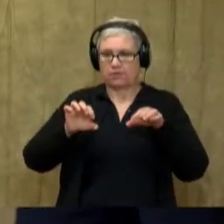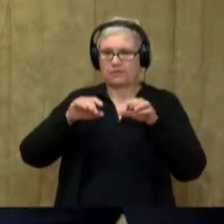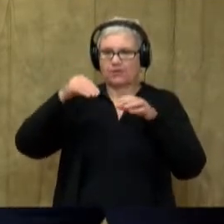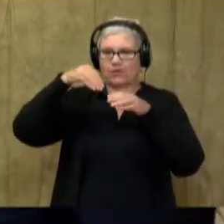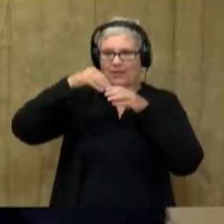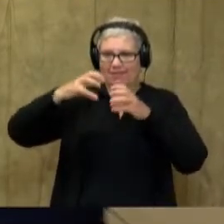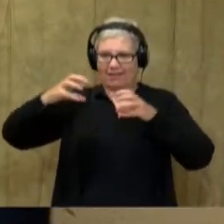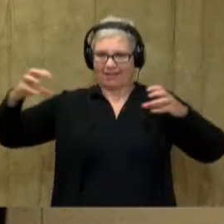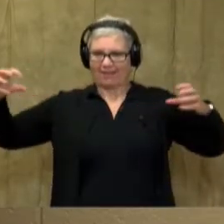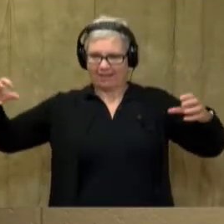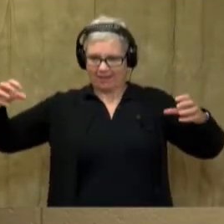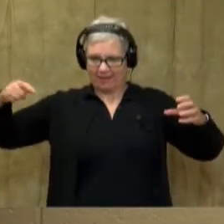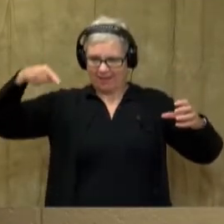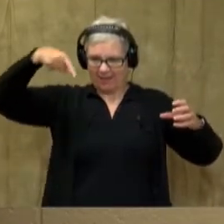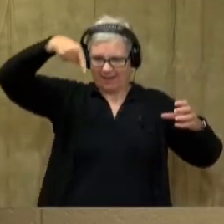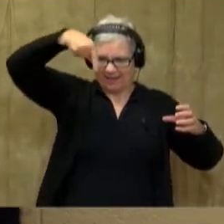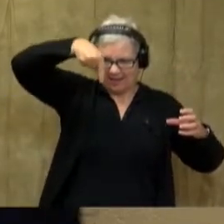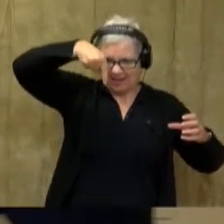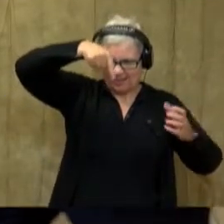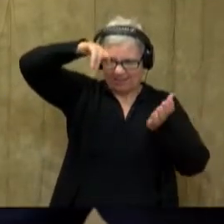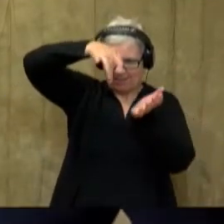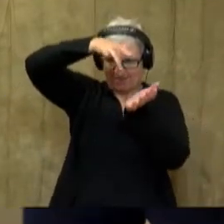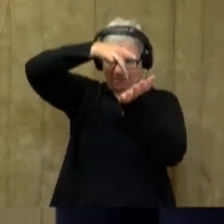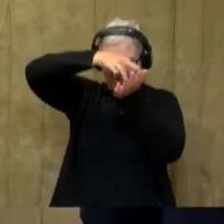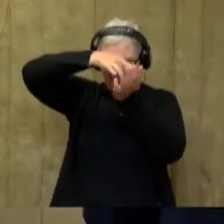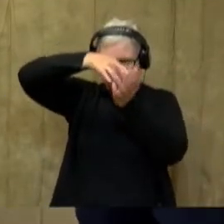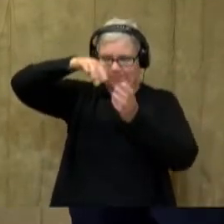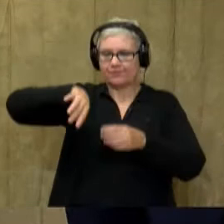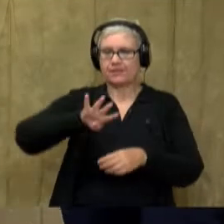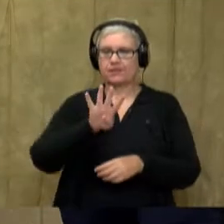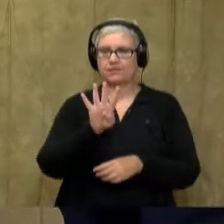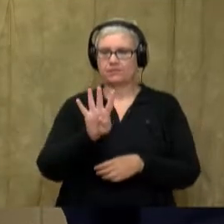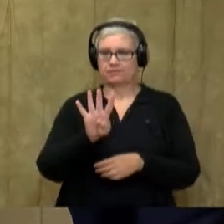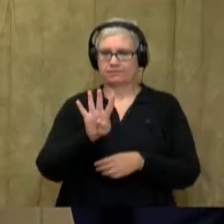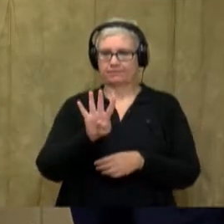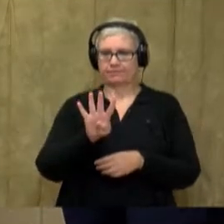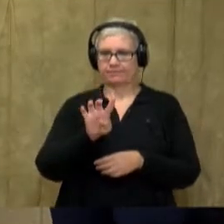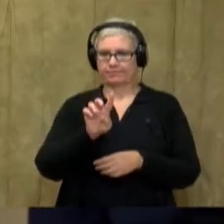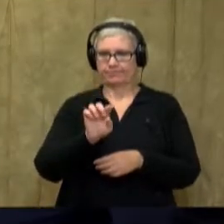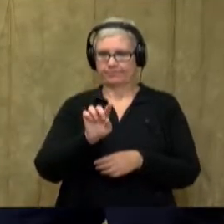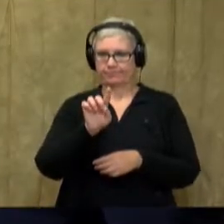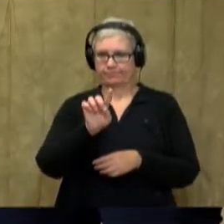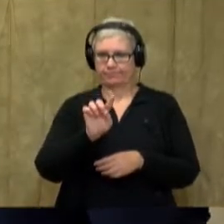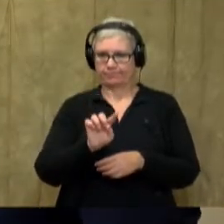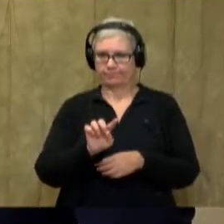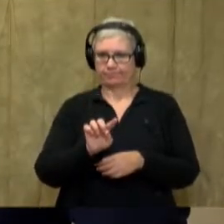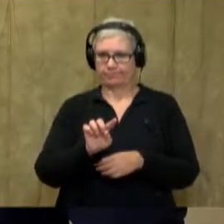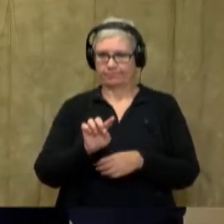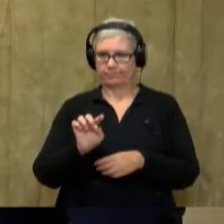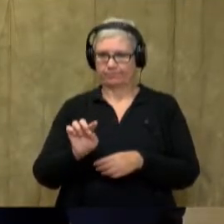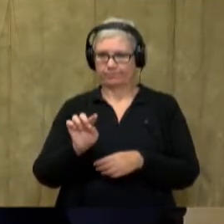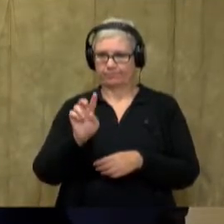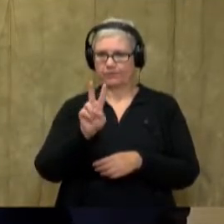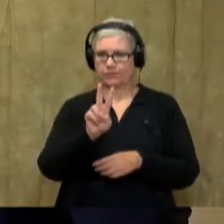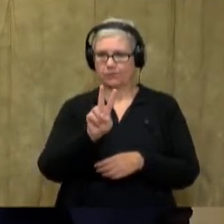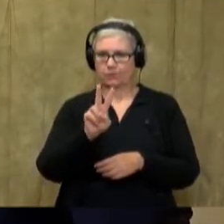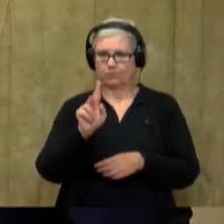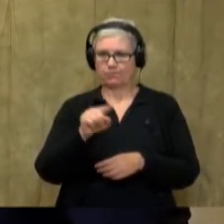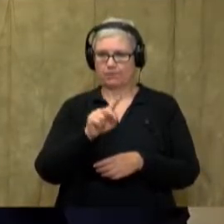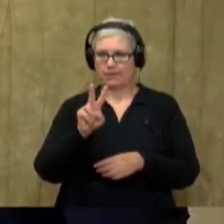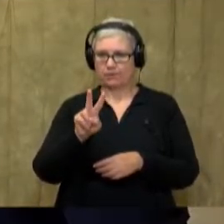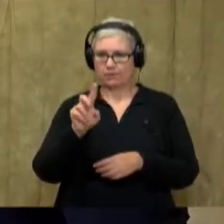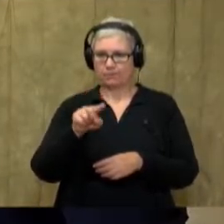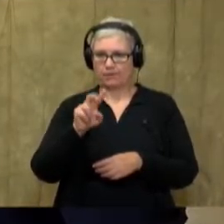center of this larger 4x4x4 is a smaller cube that is of 2x2x2